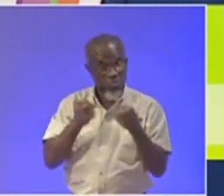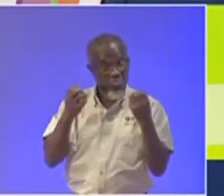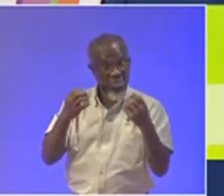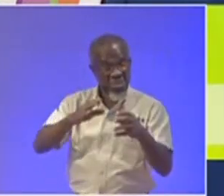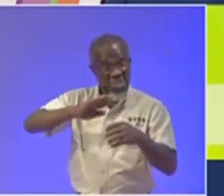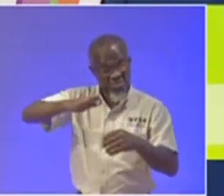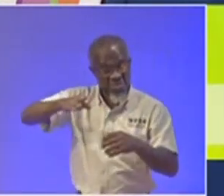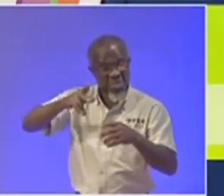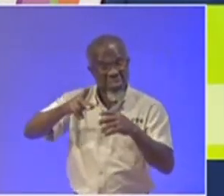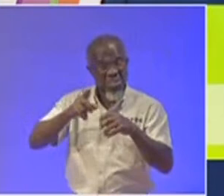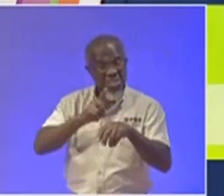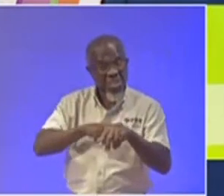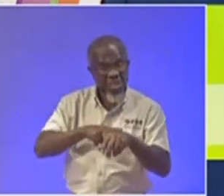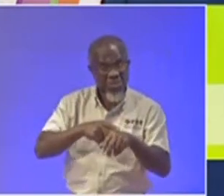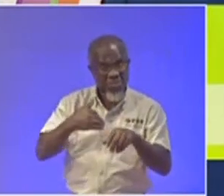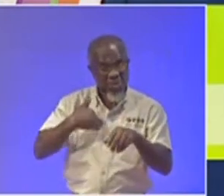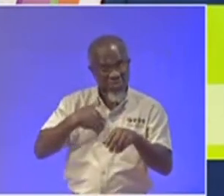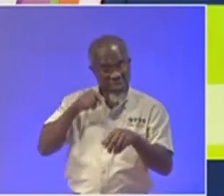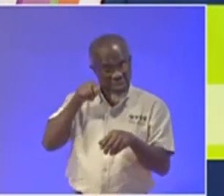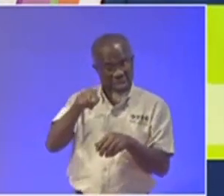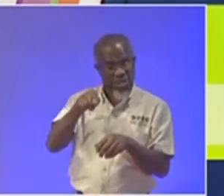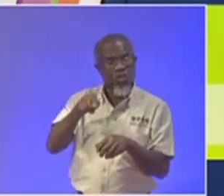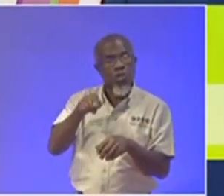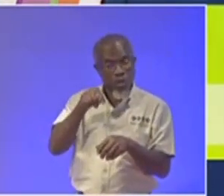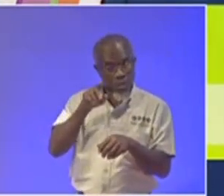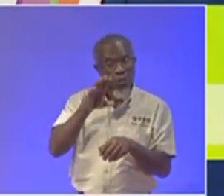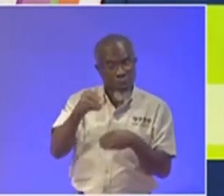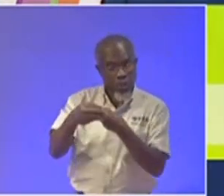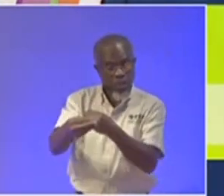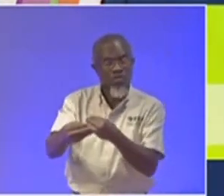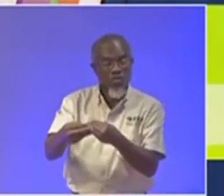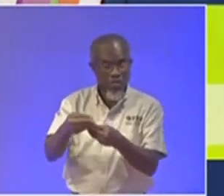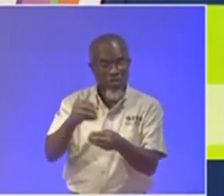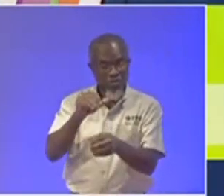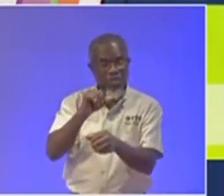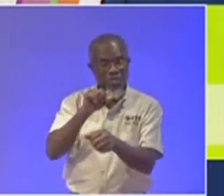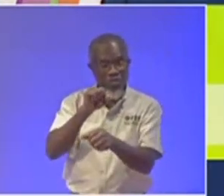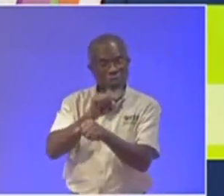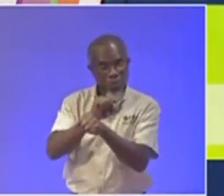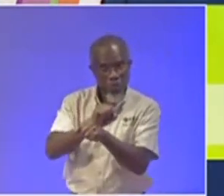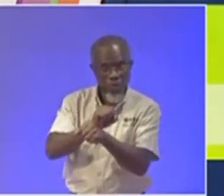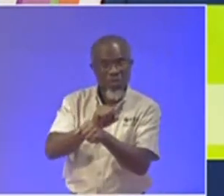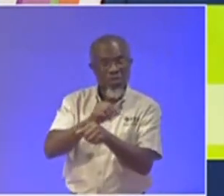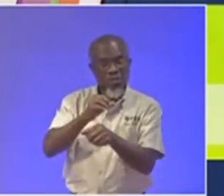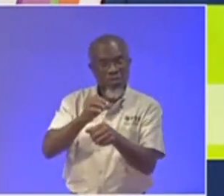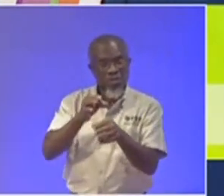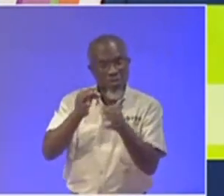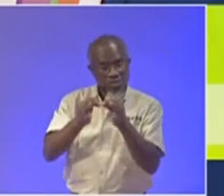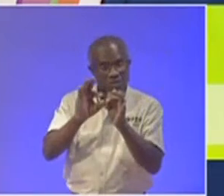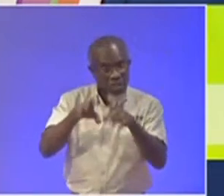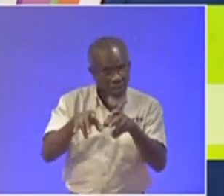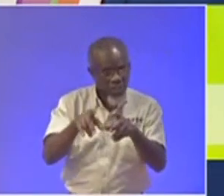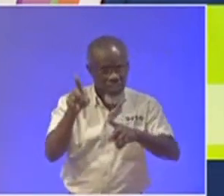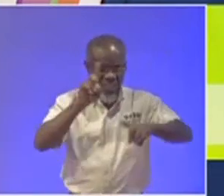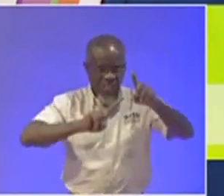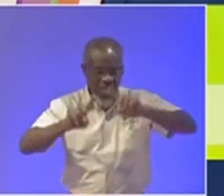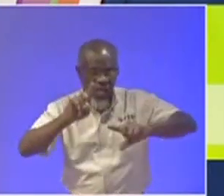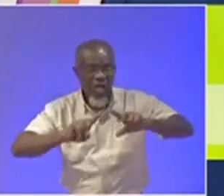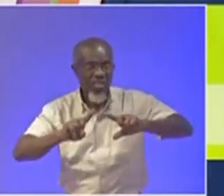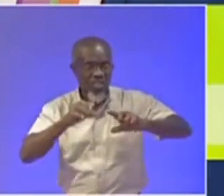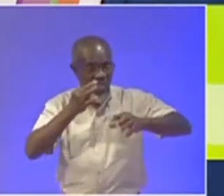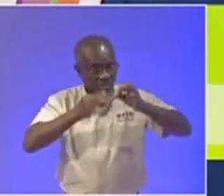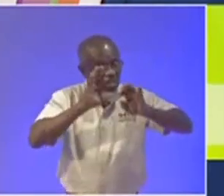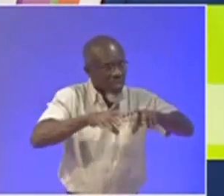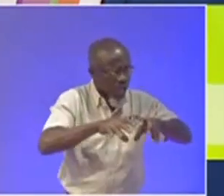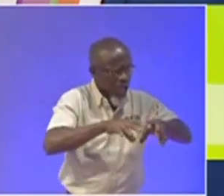person would be the person for the job if I could send them, if they could work with the group, if they would contribute to the group